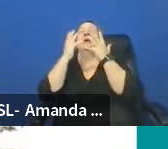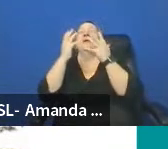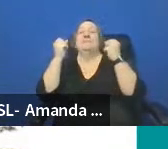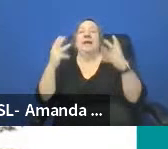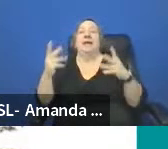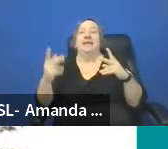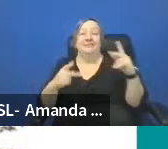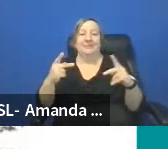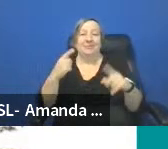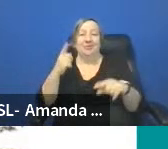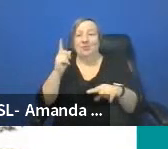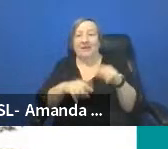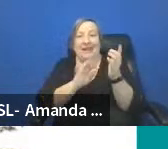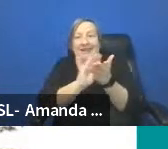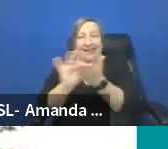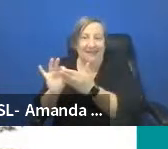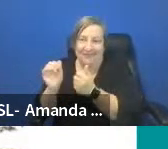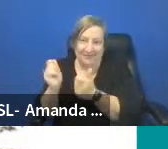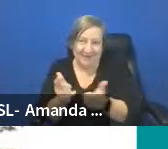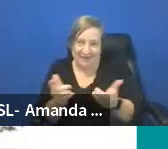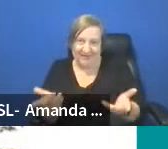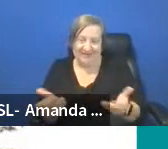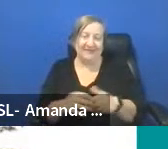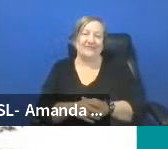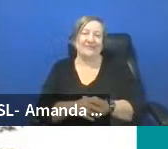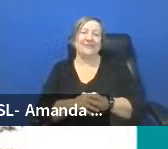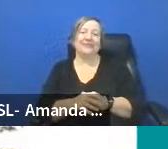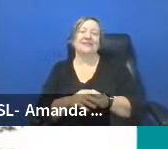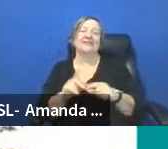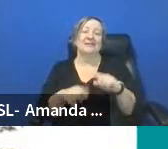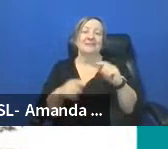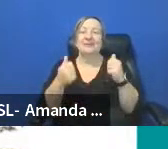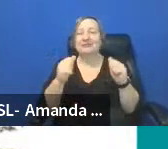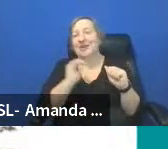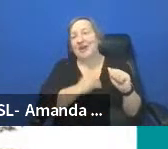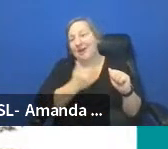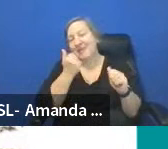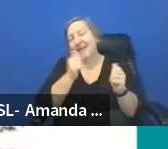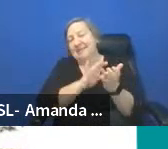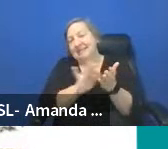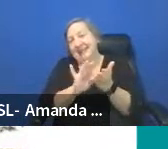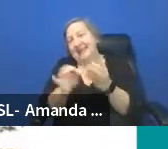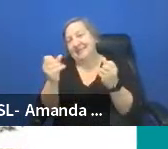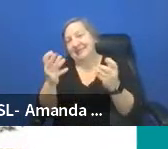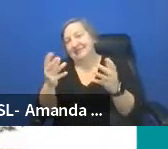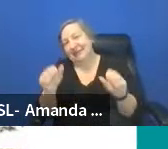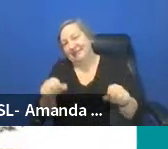of people and we couldn't count them all. But we did our best to count as many as we could.